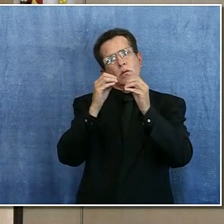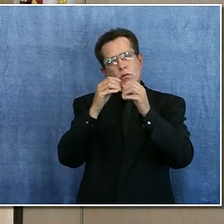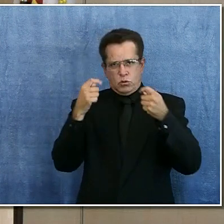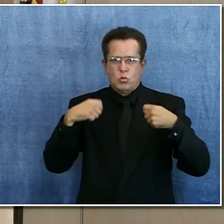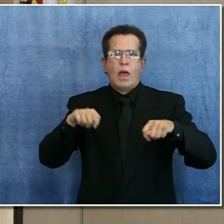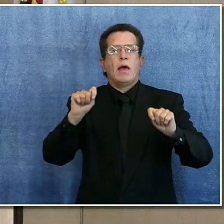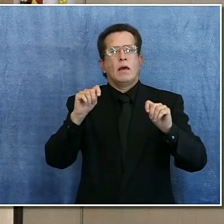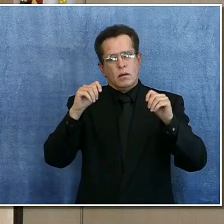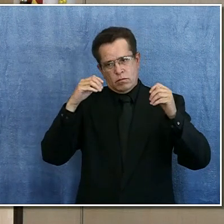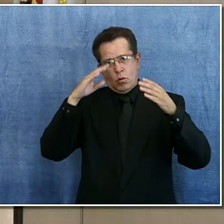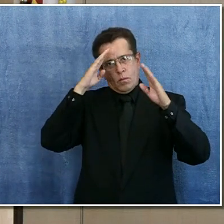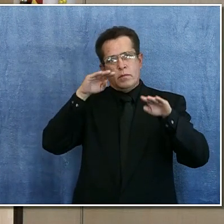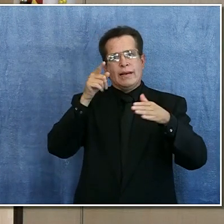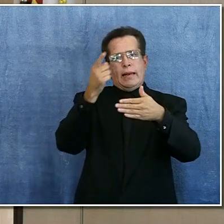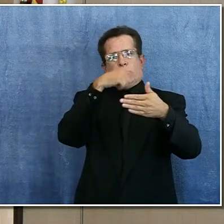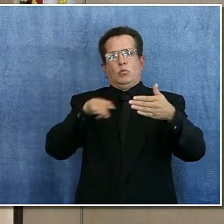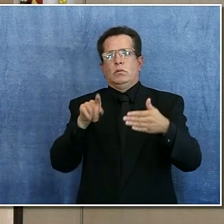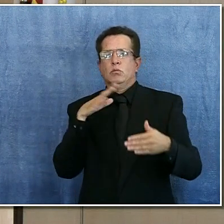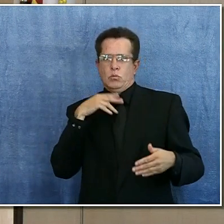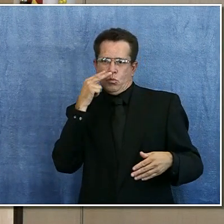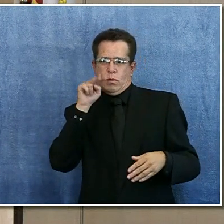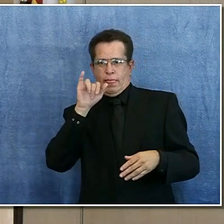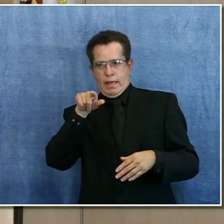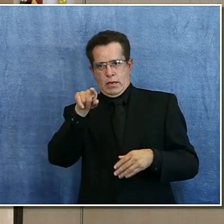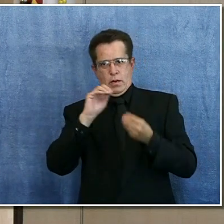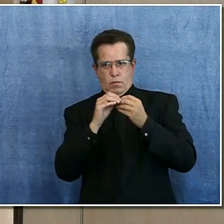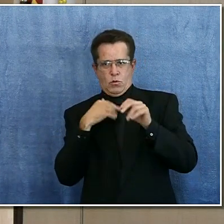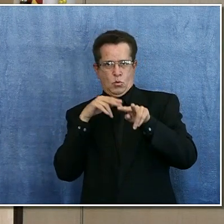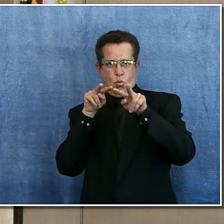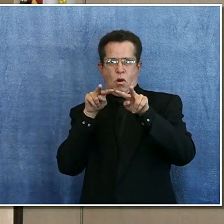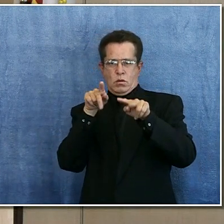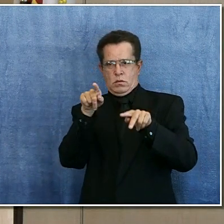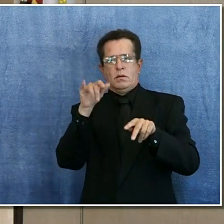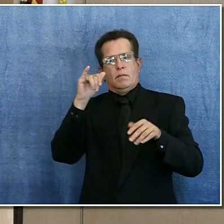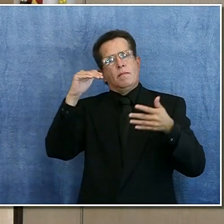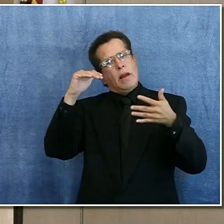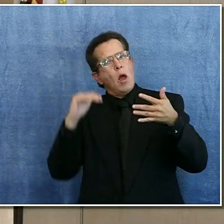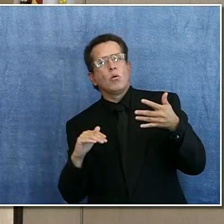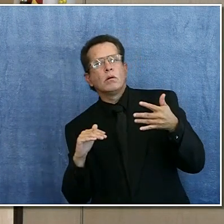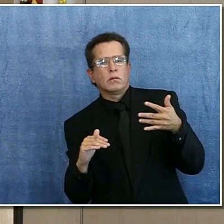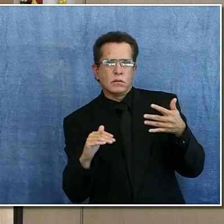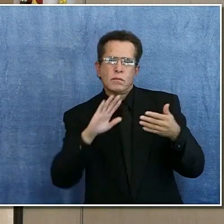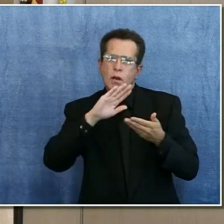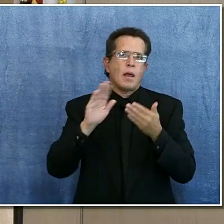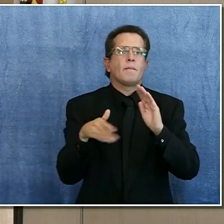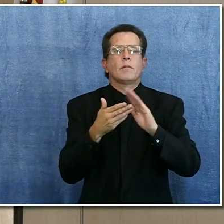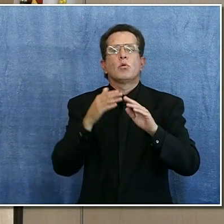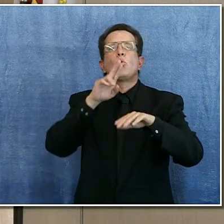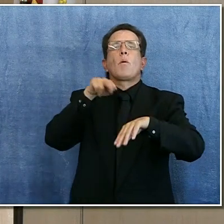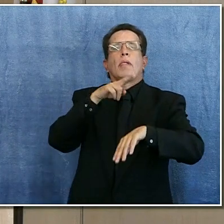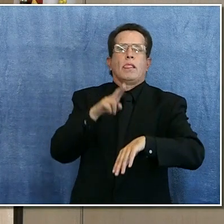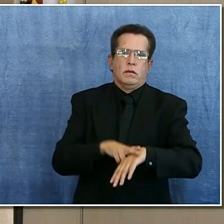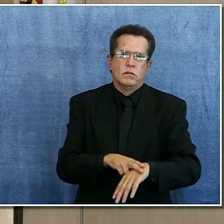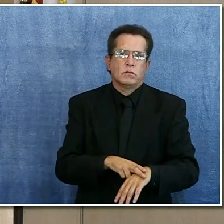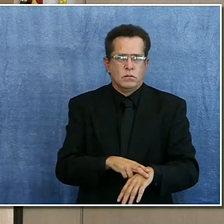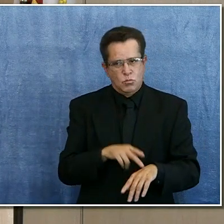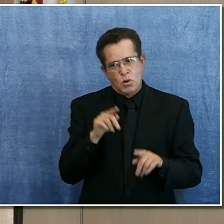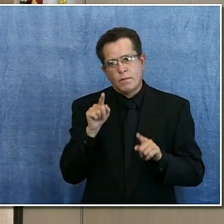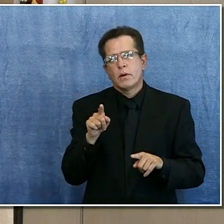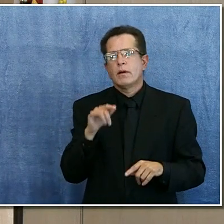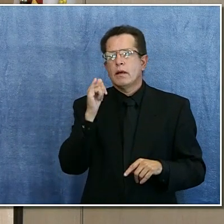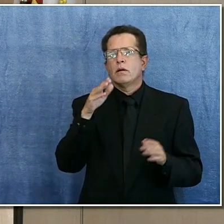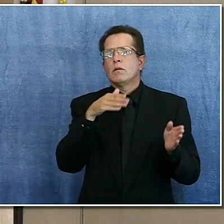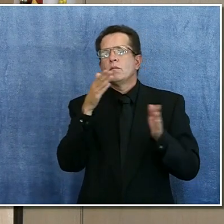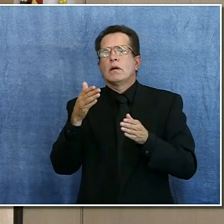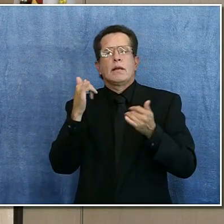and hopefully next week we will see that particular metric also normalize. Now moving to trigger number 2, this is